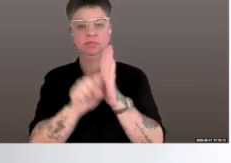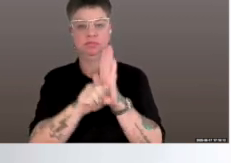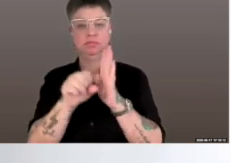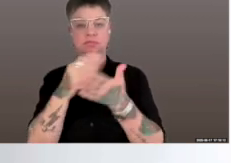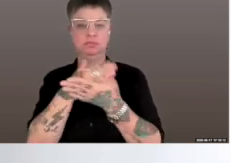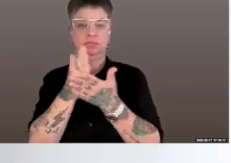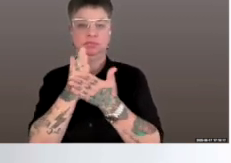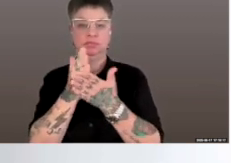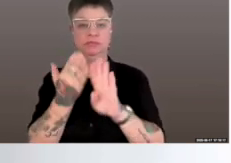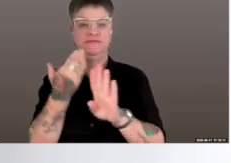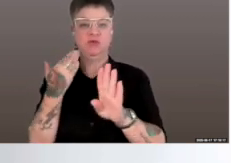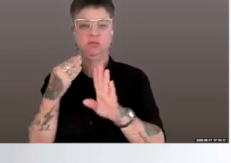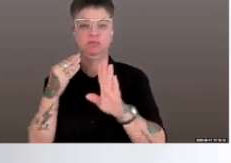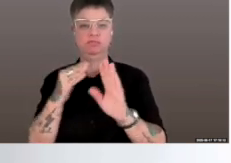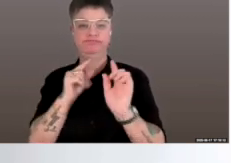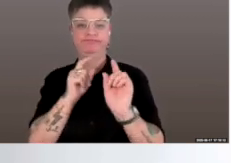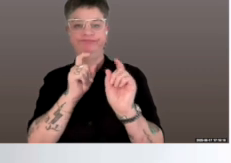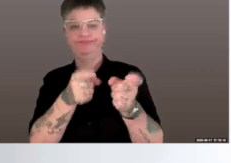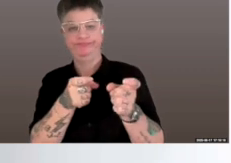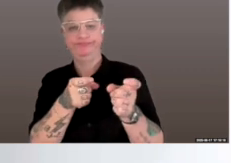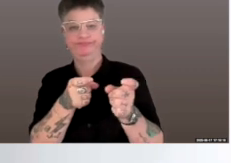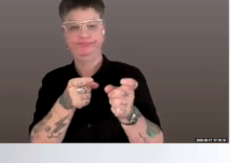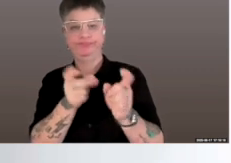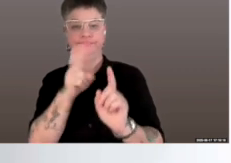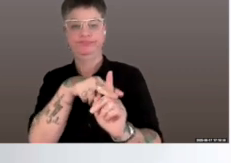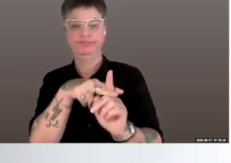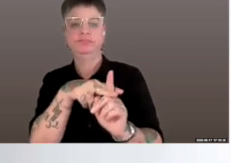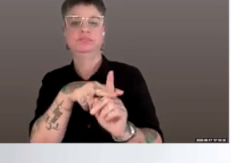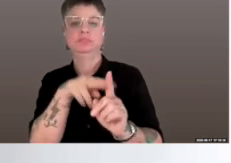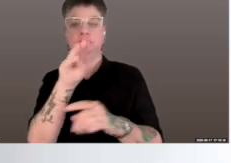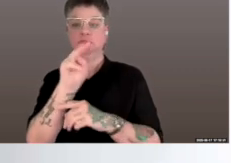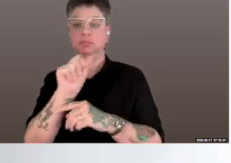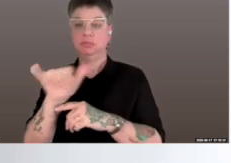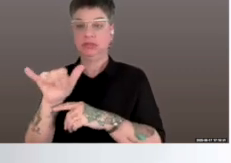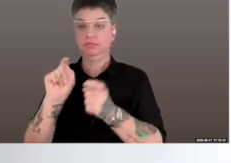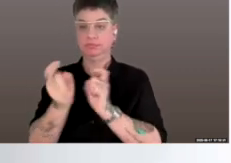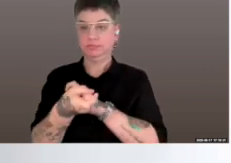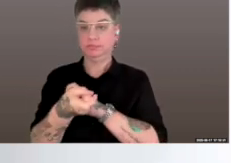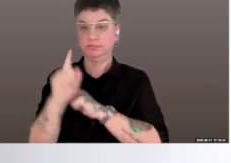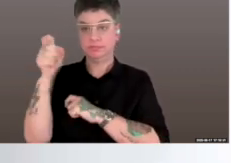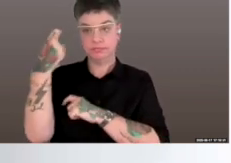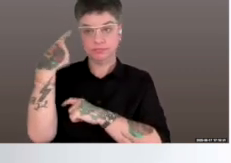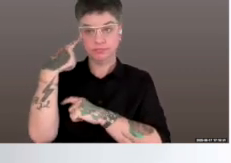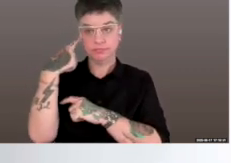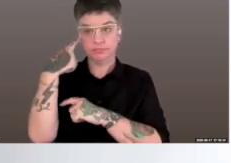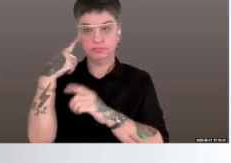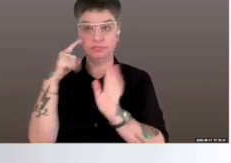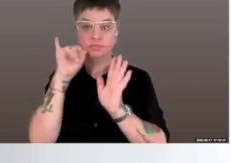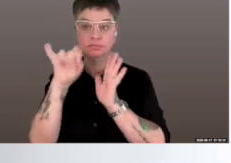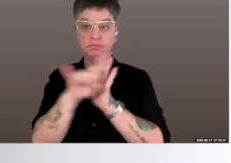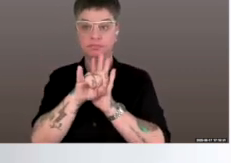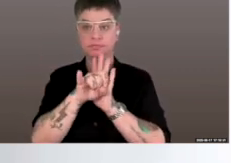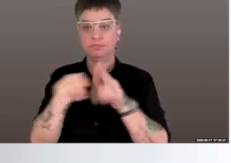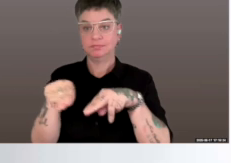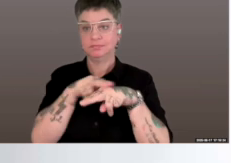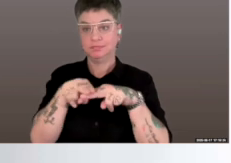documents and public-facing tools, such as dashboards. These display program data in various